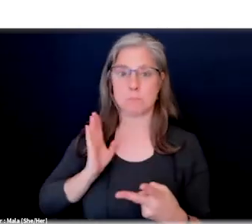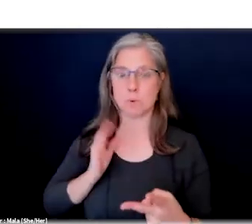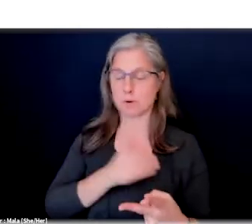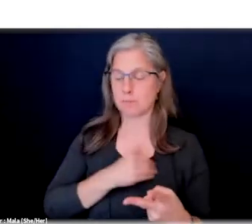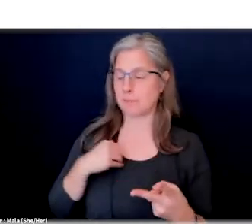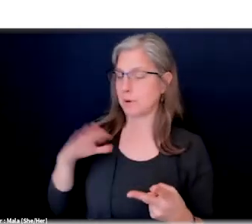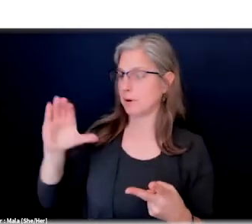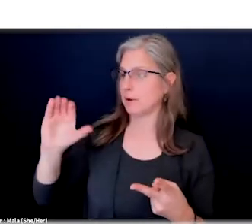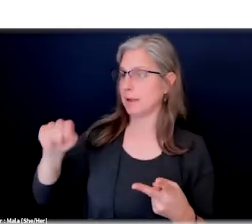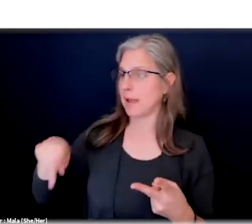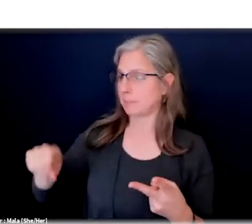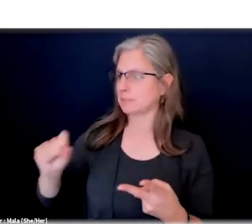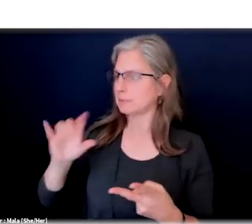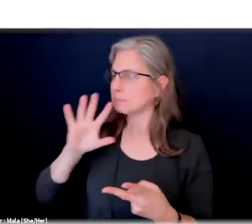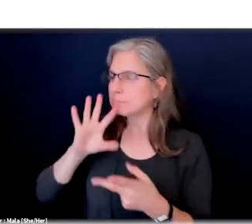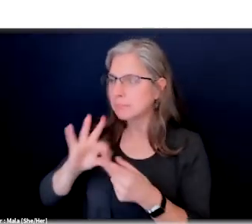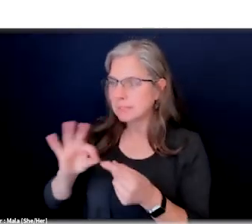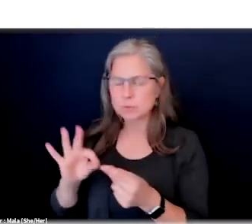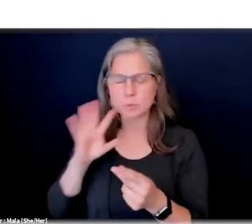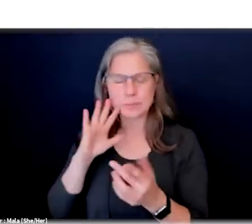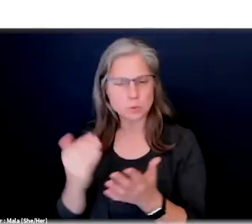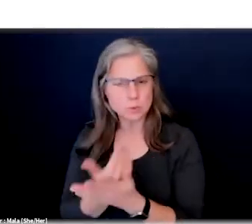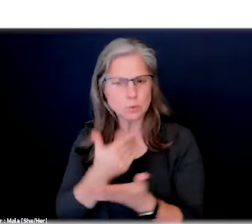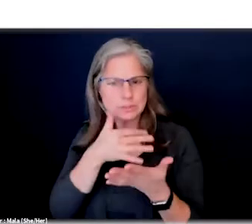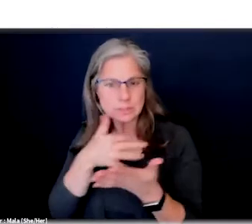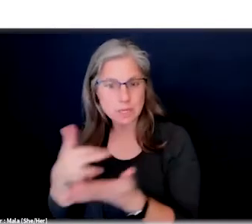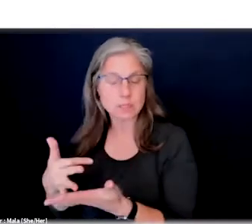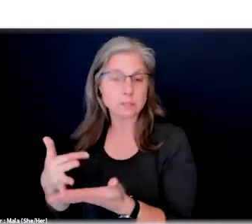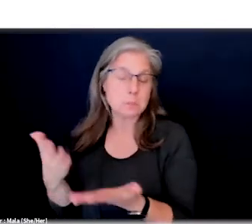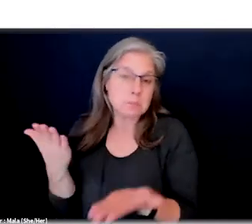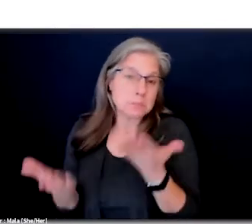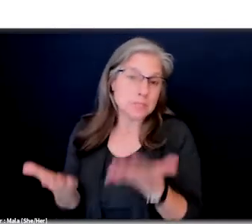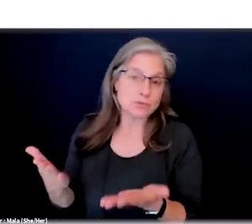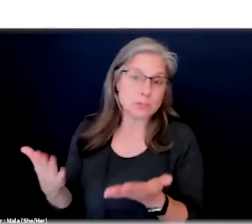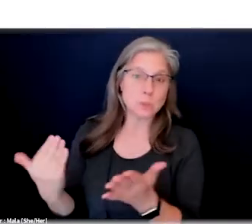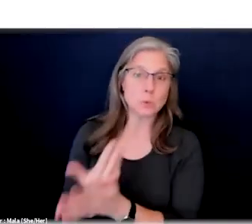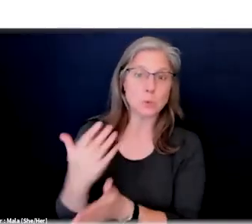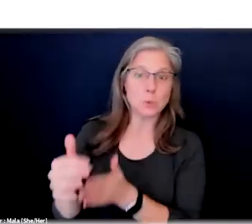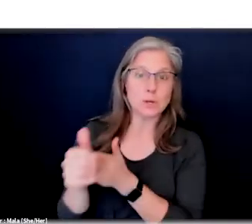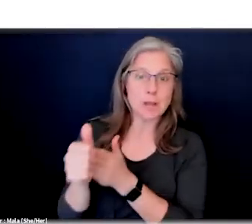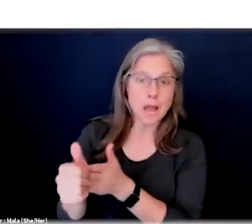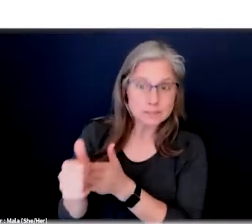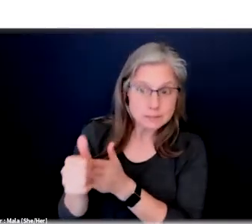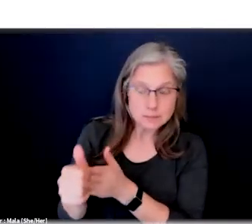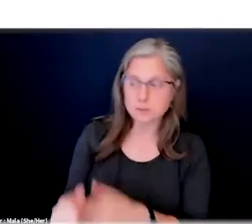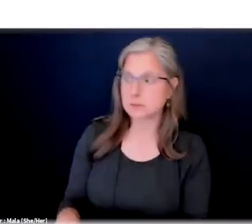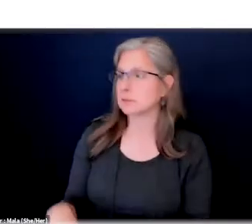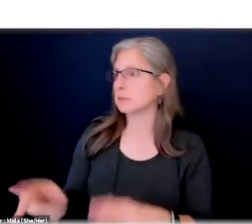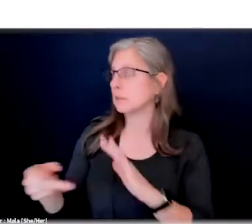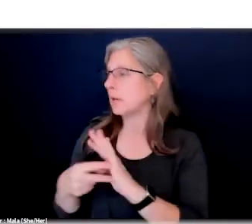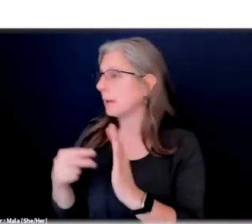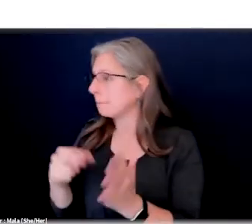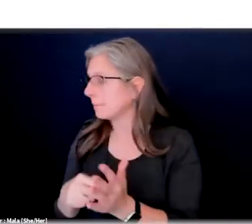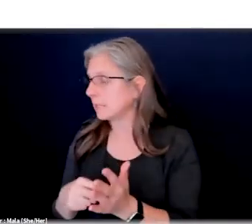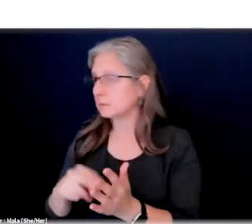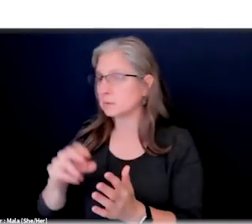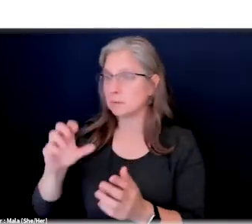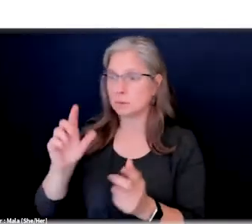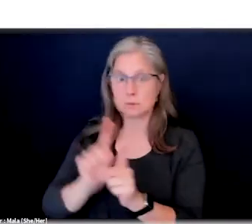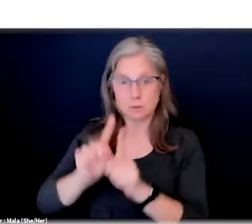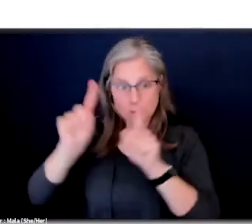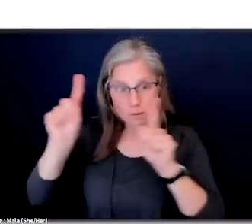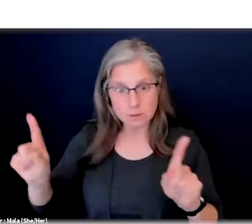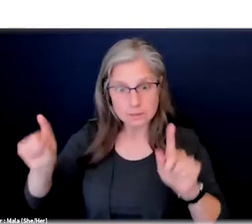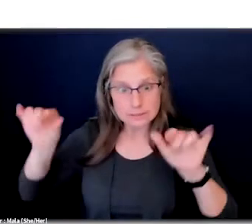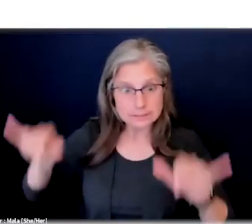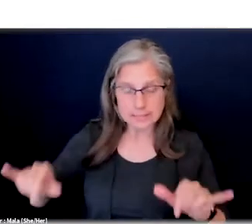to be lots of new studies, potentially new guidance that we'll look at, whether that means that social distancing remains at